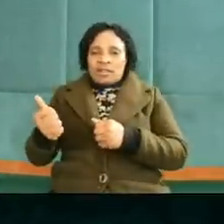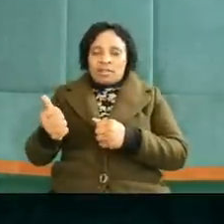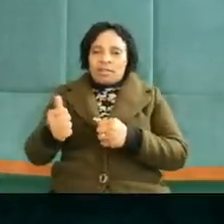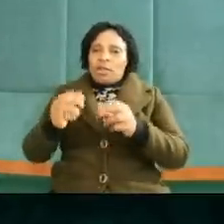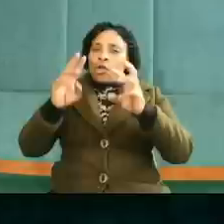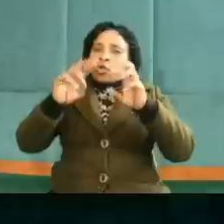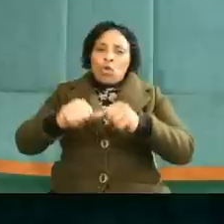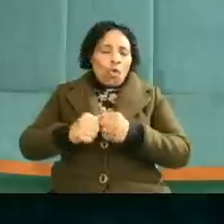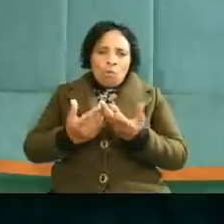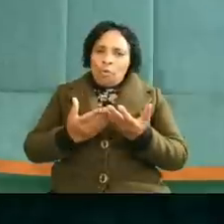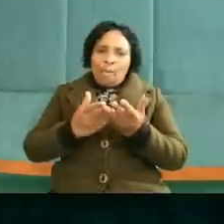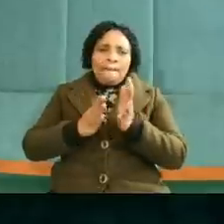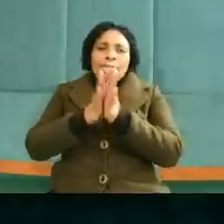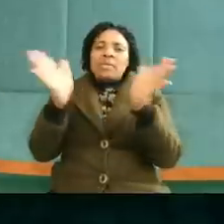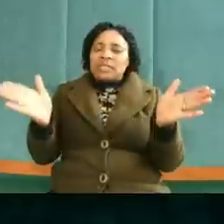they had no publication system.